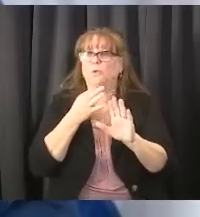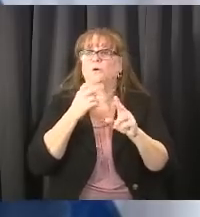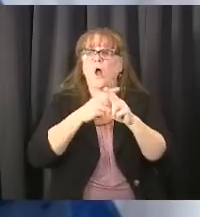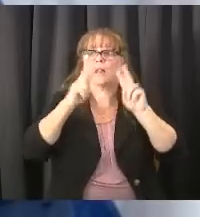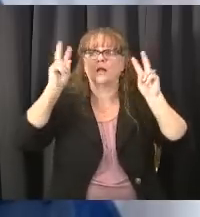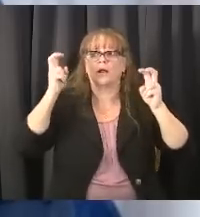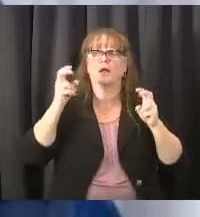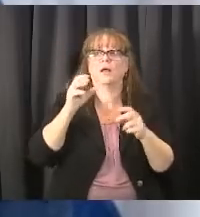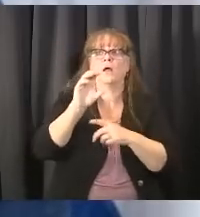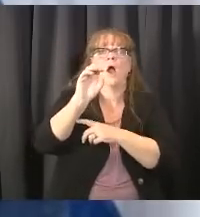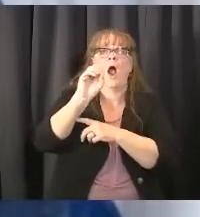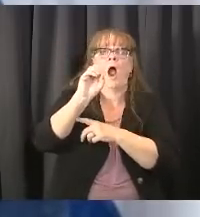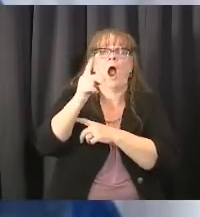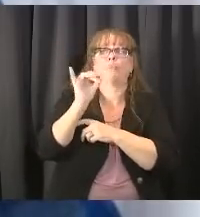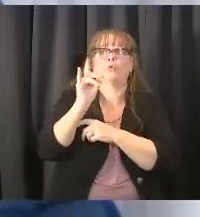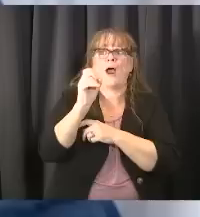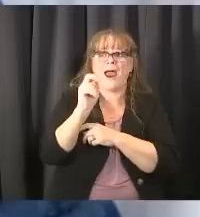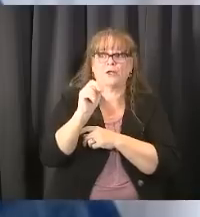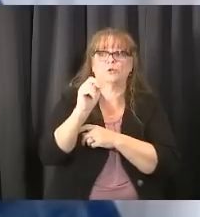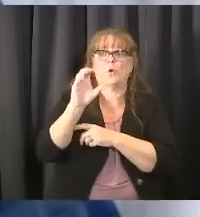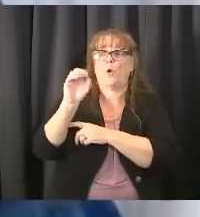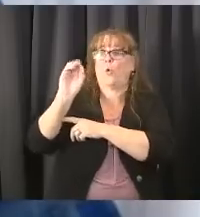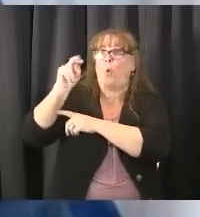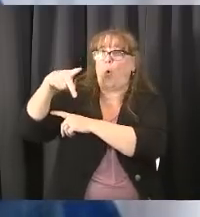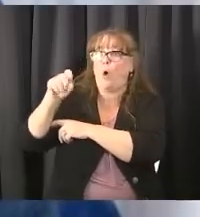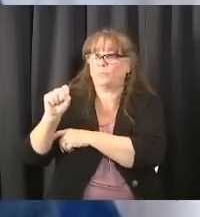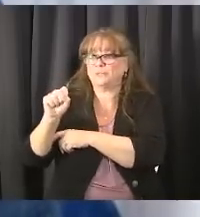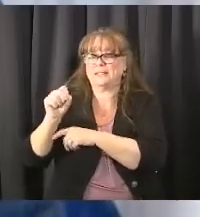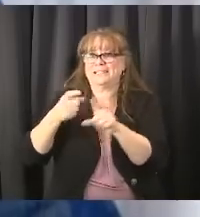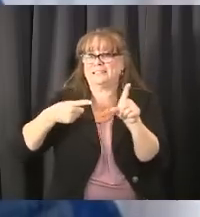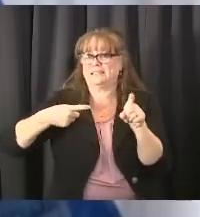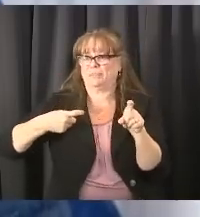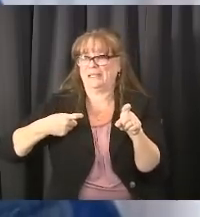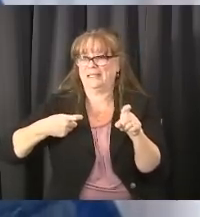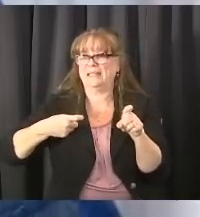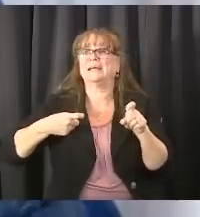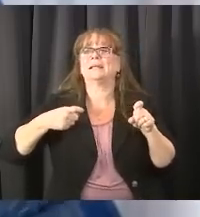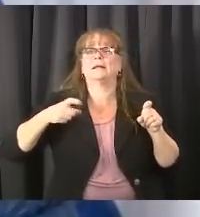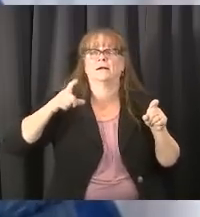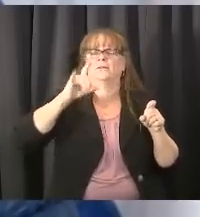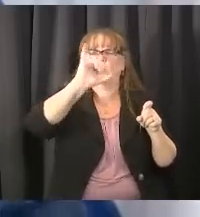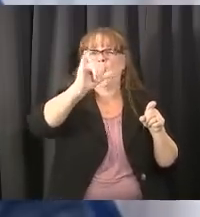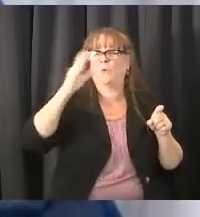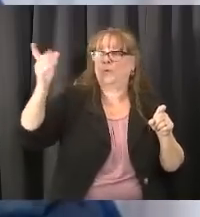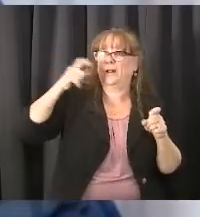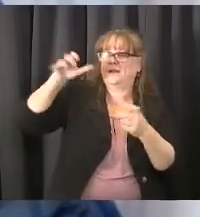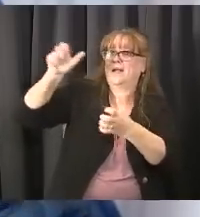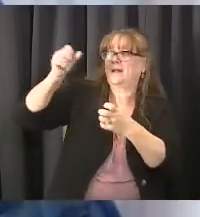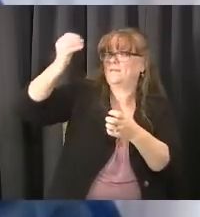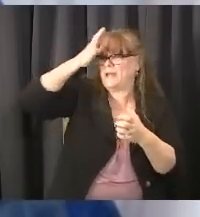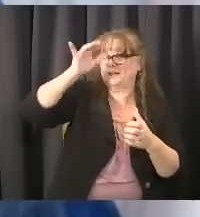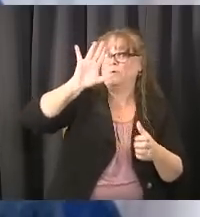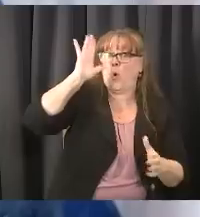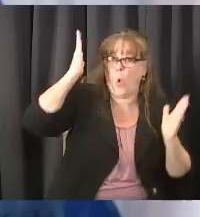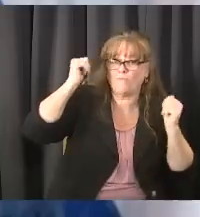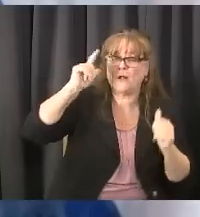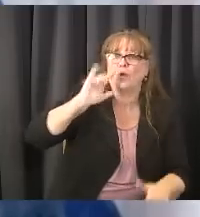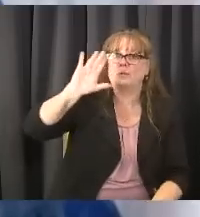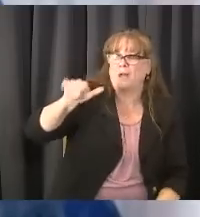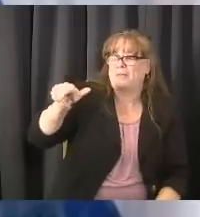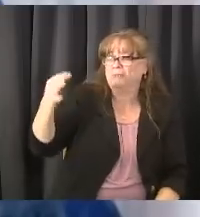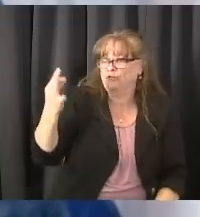a Thursday or Friday, they will say next week you will get X amount. We may even receive a notice on Sunday of the exact number